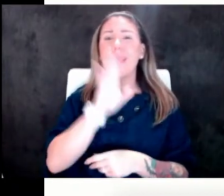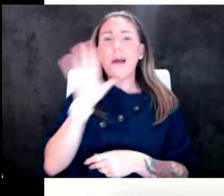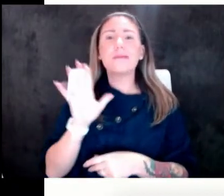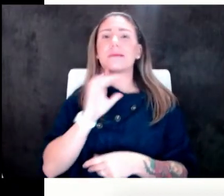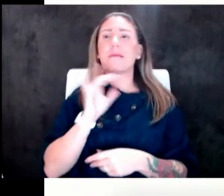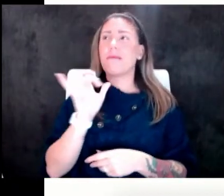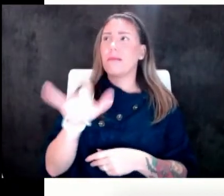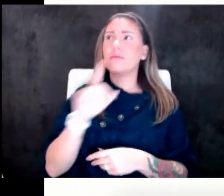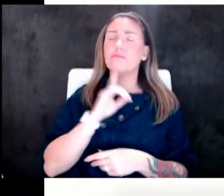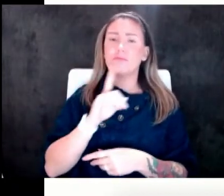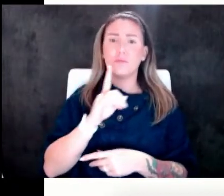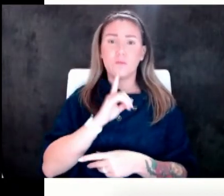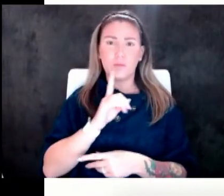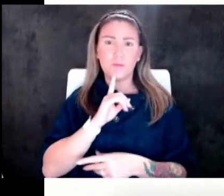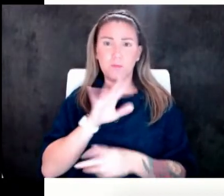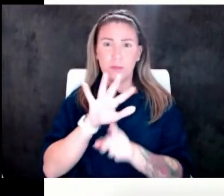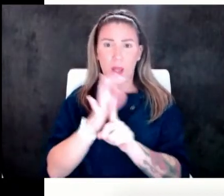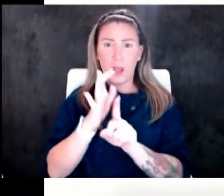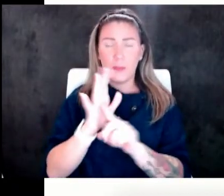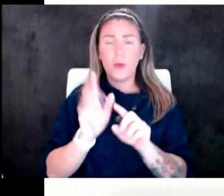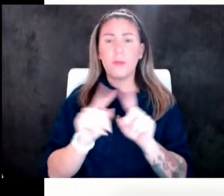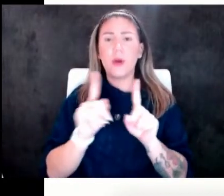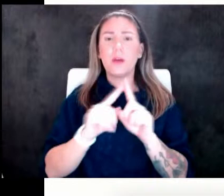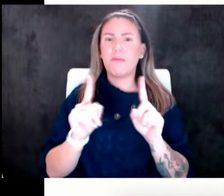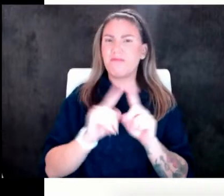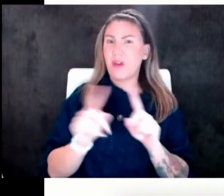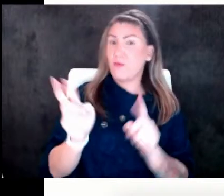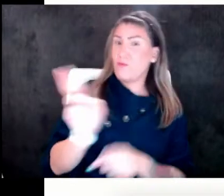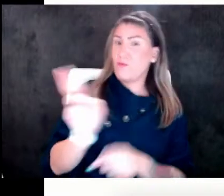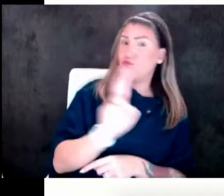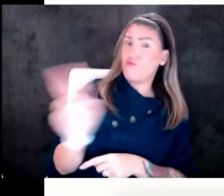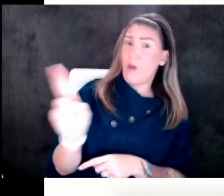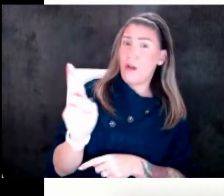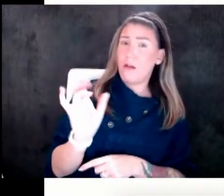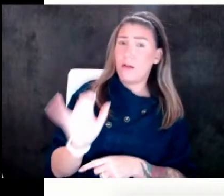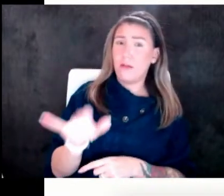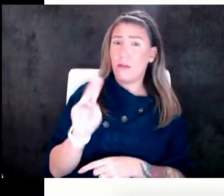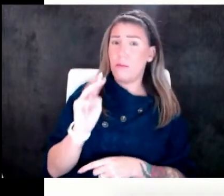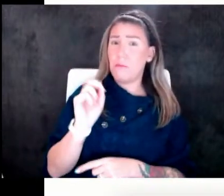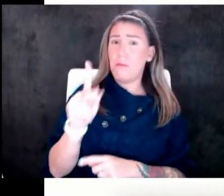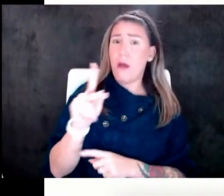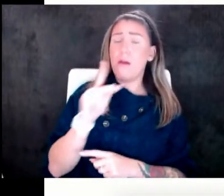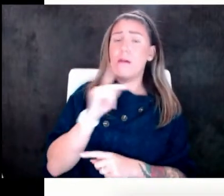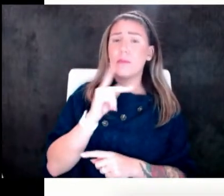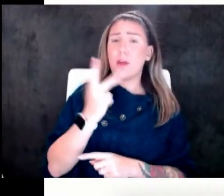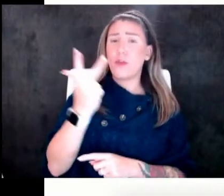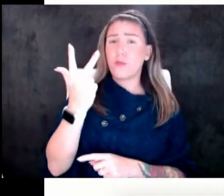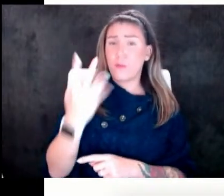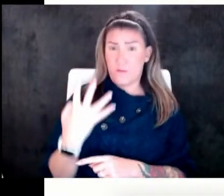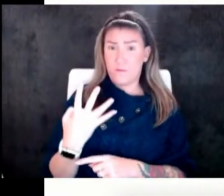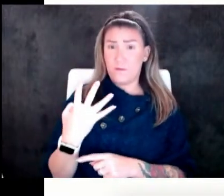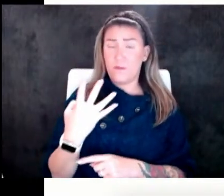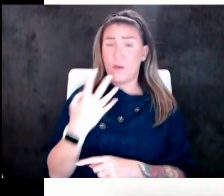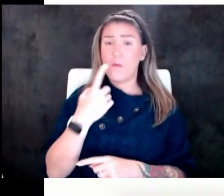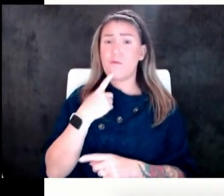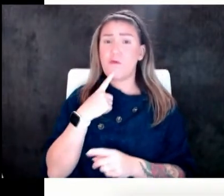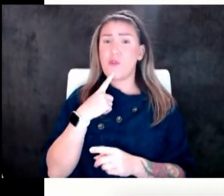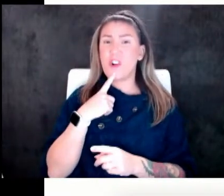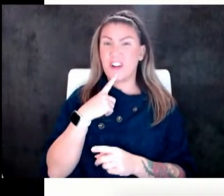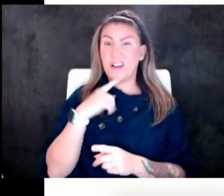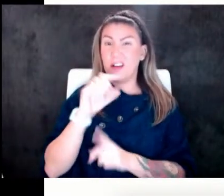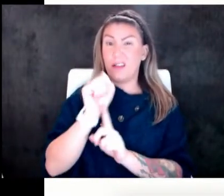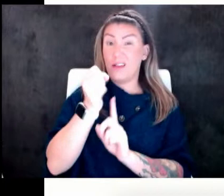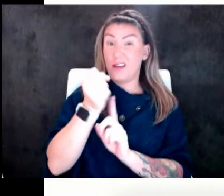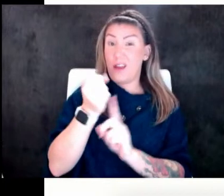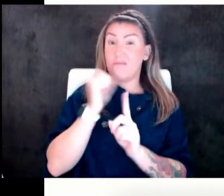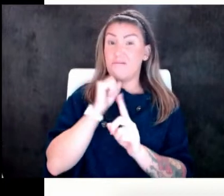then look at the far right of that map. And you can see in 3 out of the 4 regions, cases are trending back up again. Why is